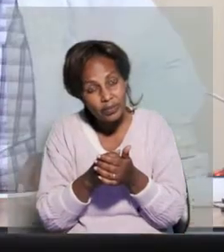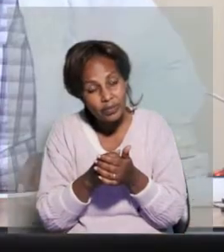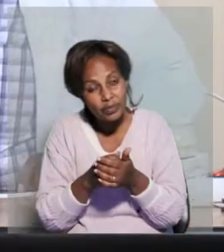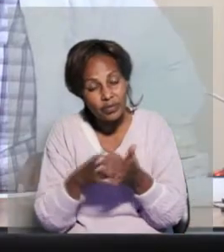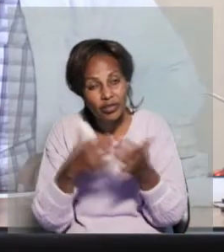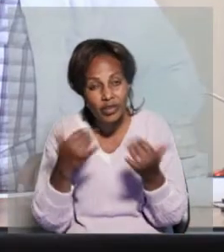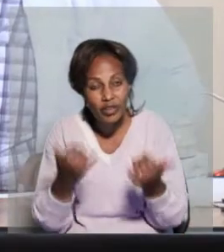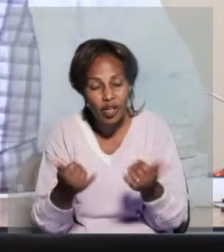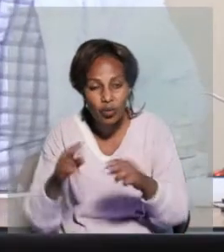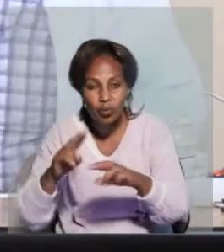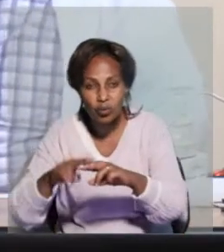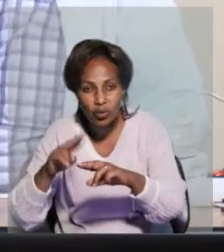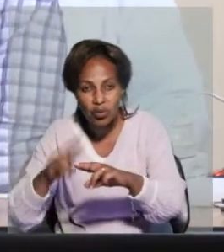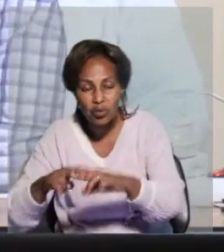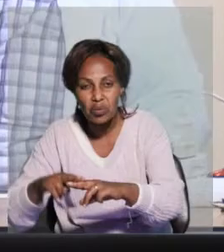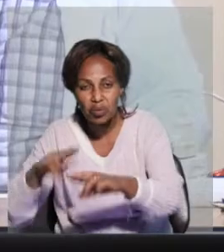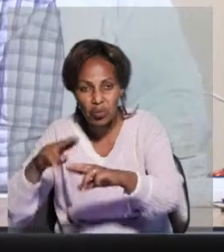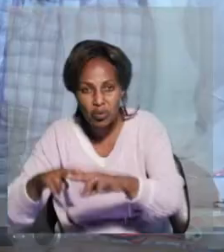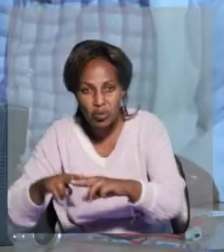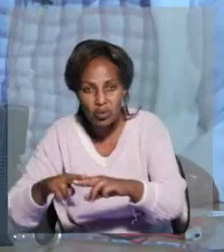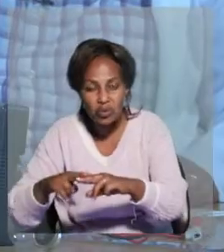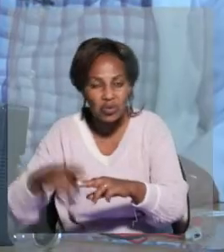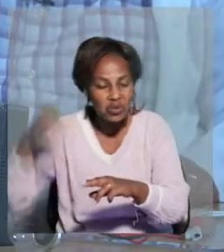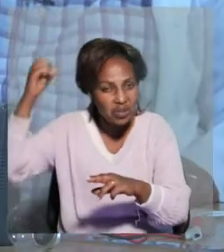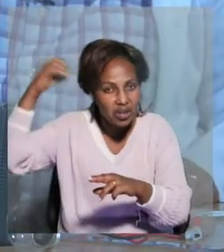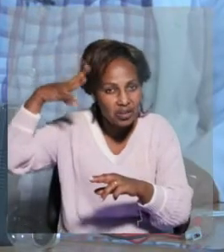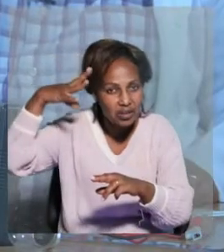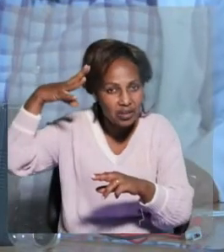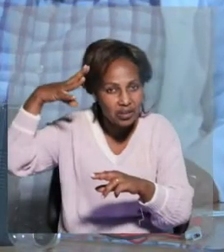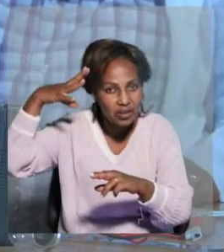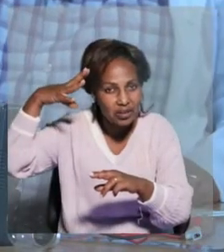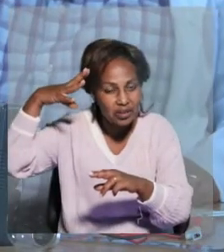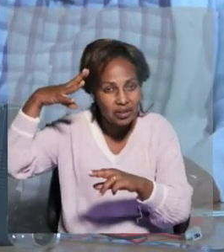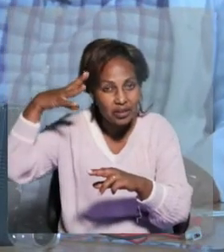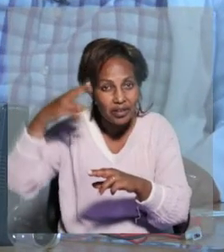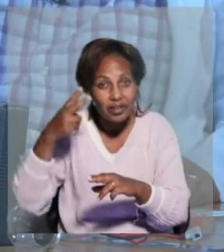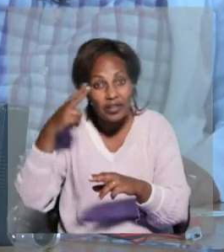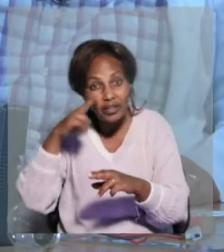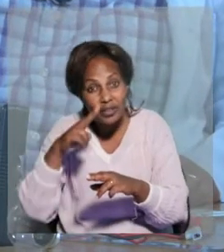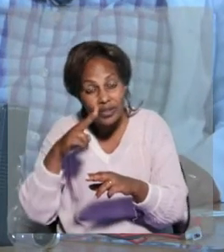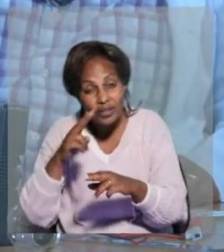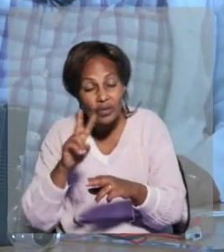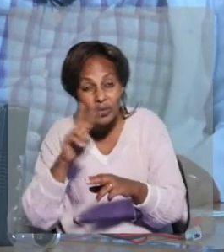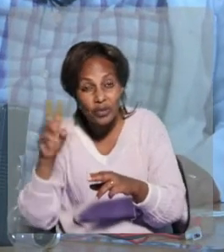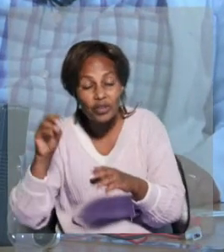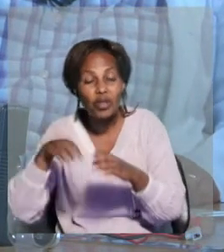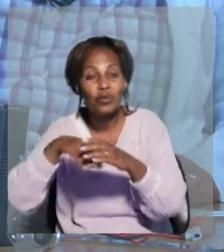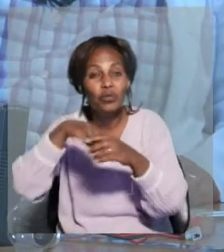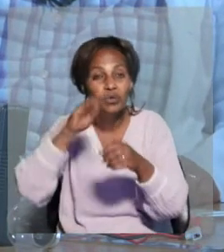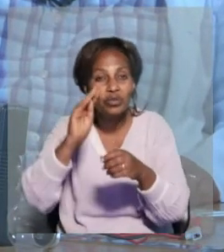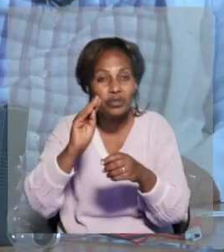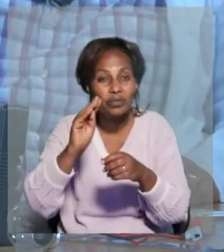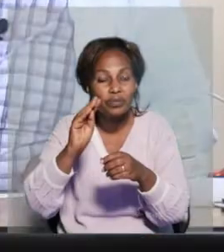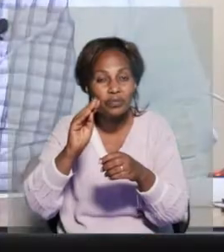now put it on. There is light. Yeah. Look at the voltage output.